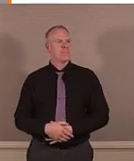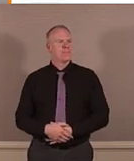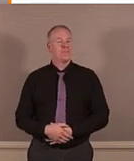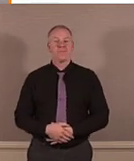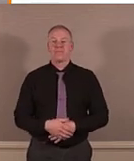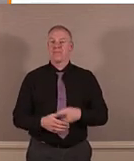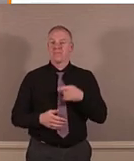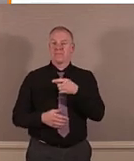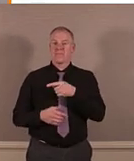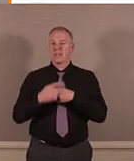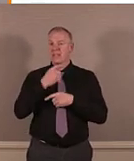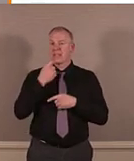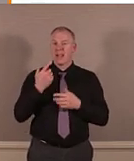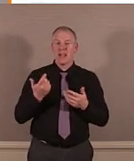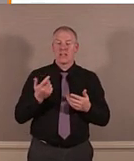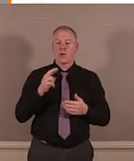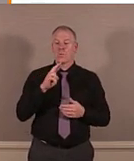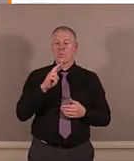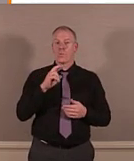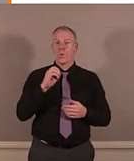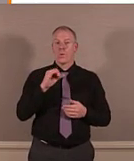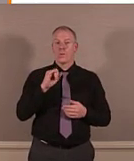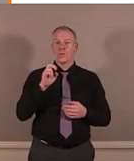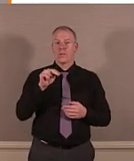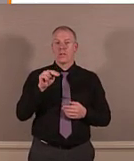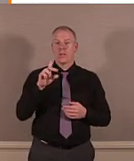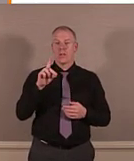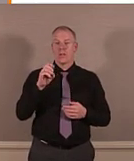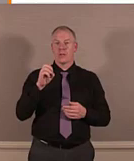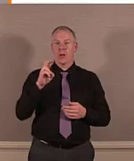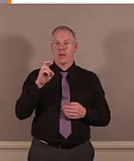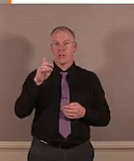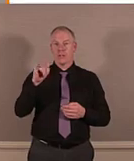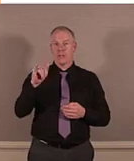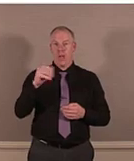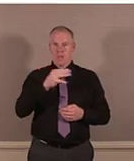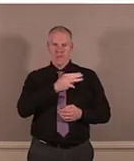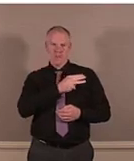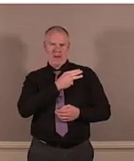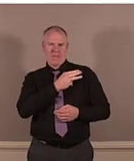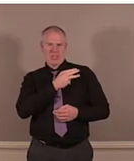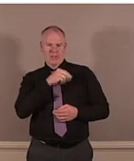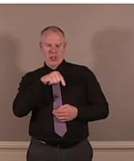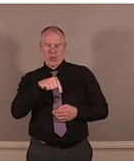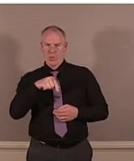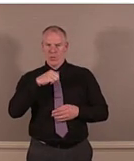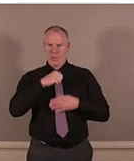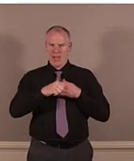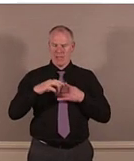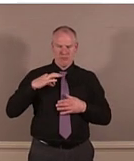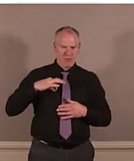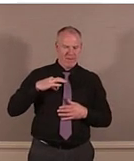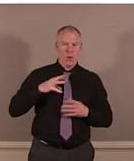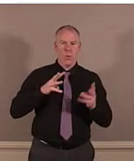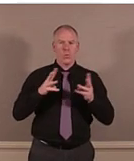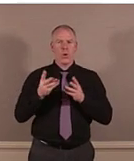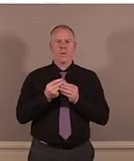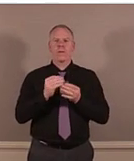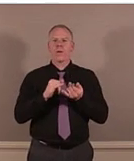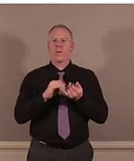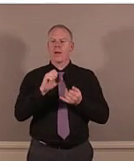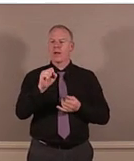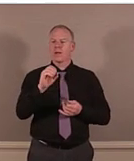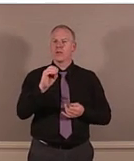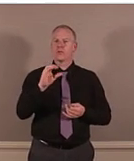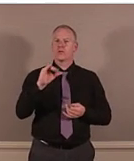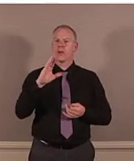As Dara says, my name is Roísín Doherty and I'm actually privileged to be here today. I work with SOLAS, the